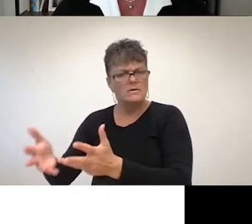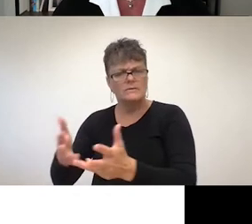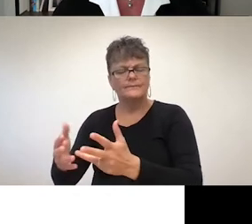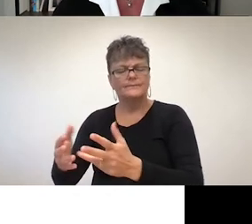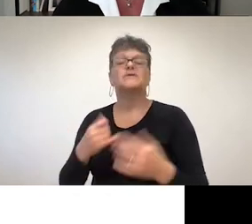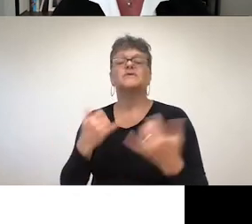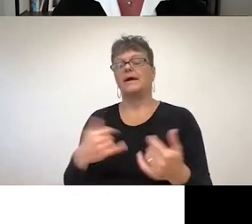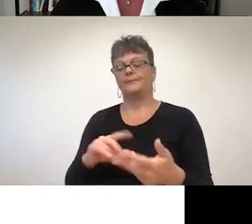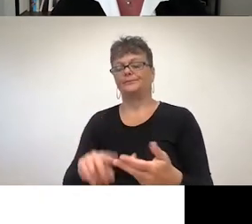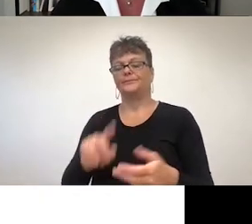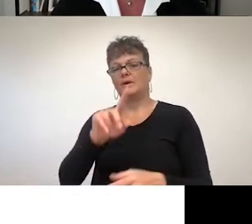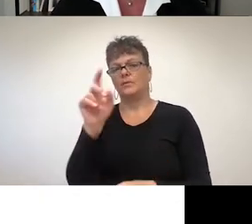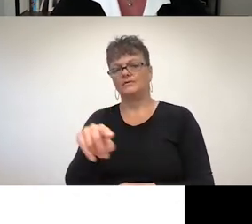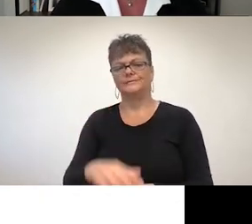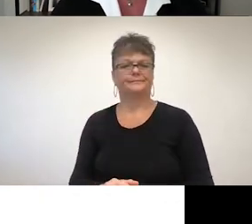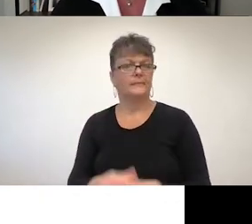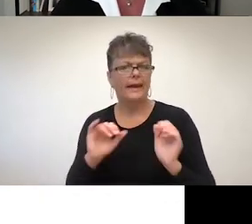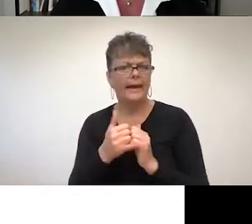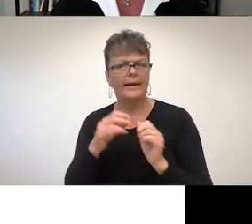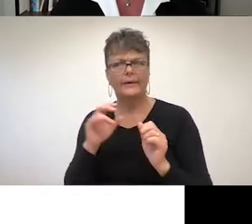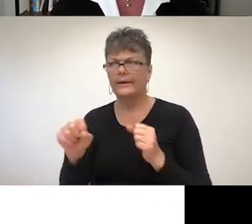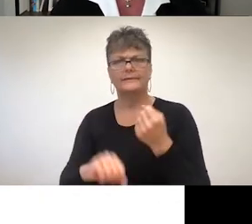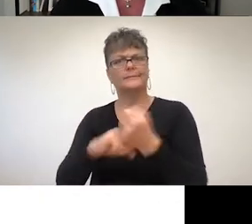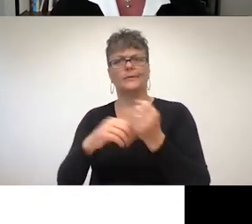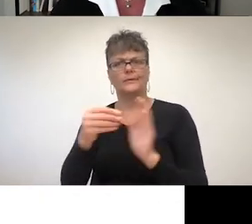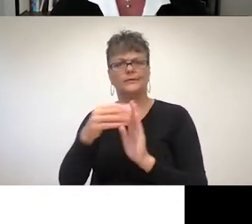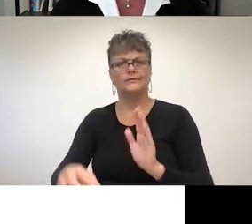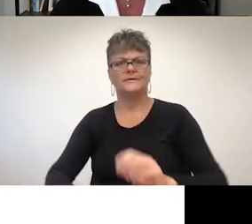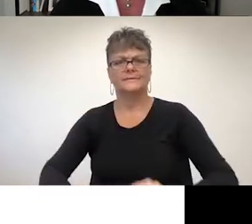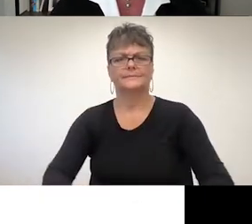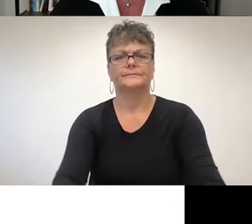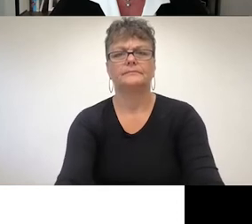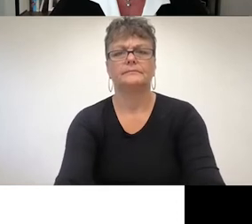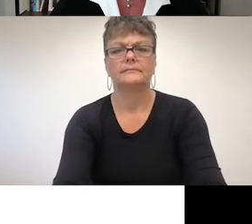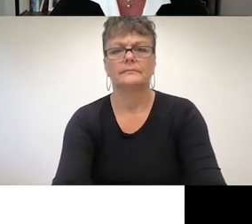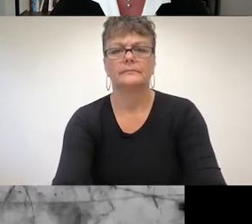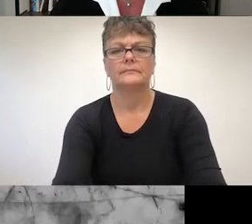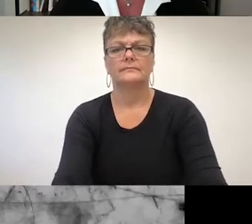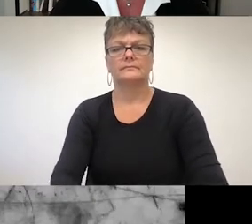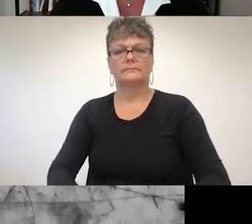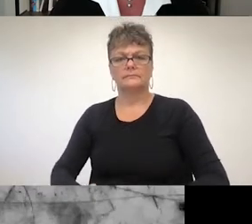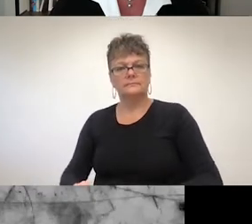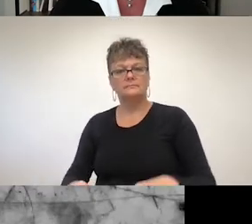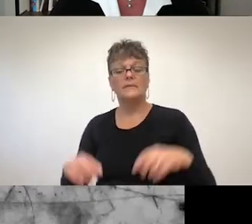can we support our students and ourselves? Well, I have an answer to share with you. These are my thoughts. During the